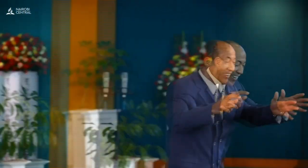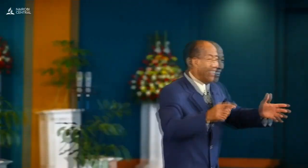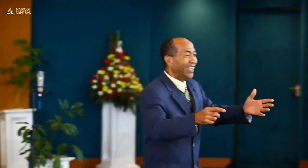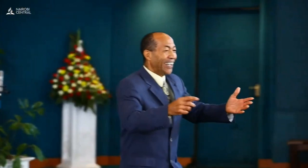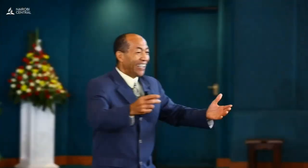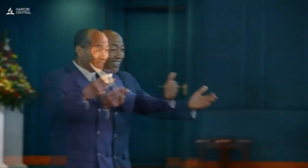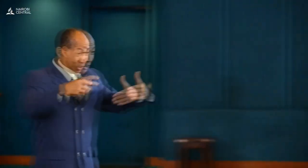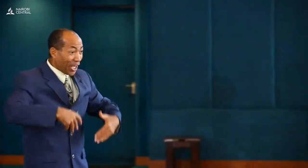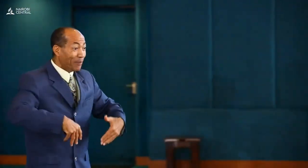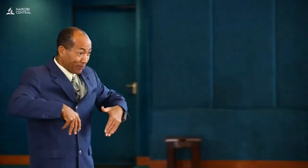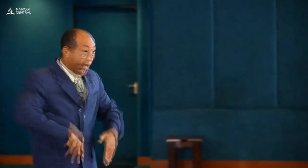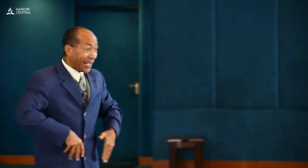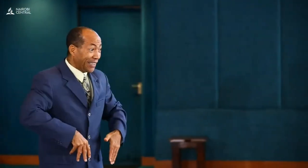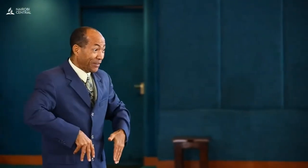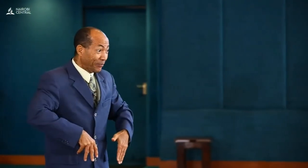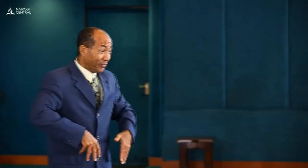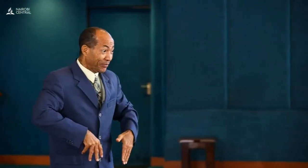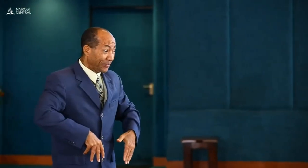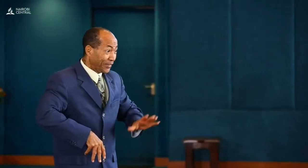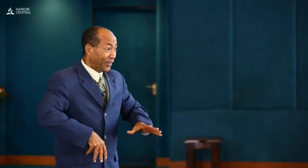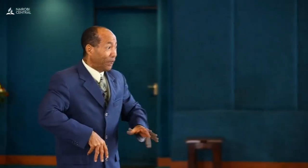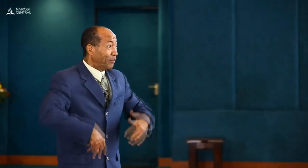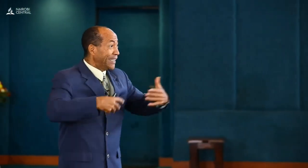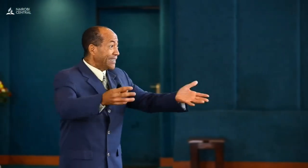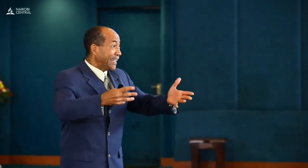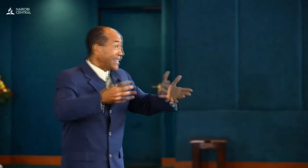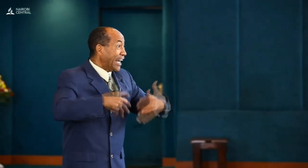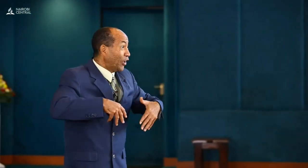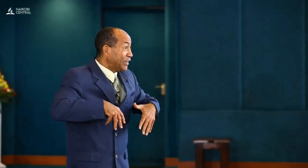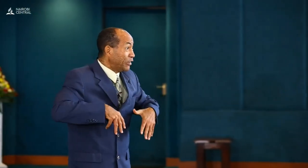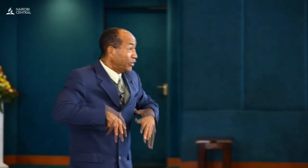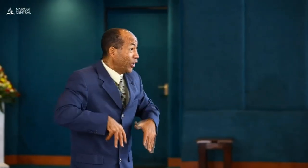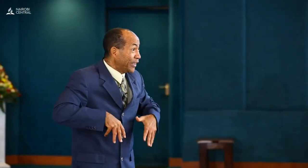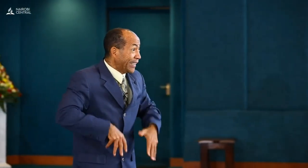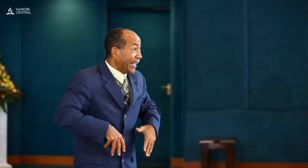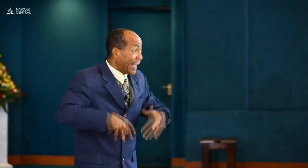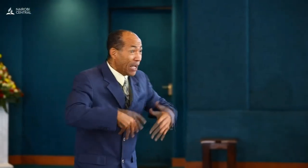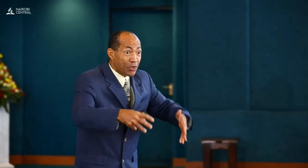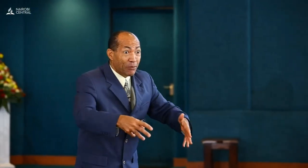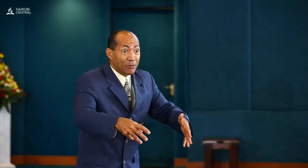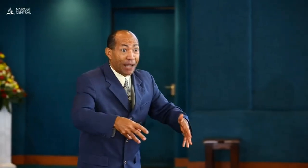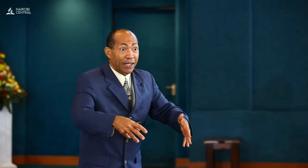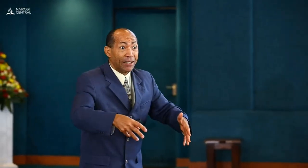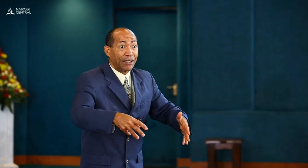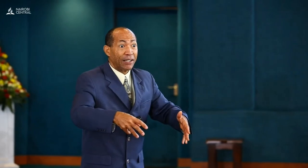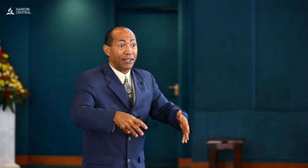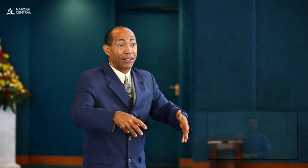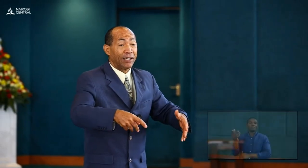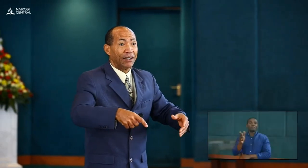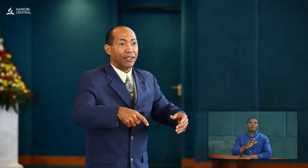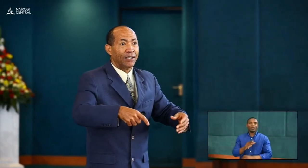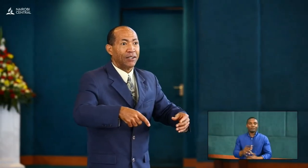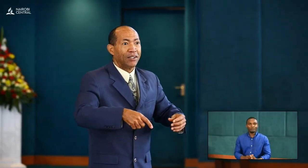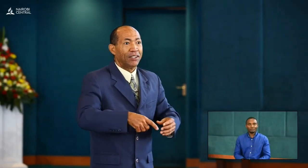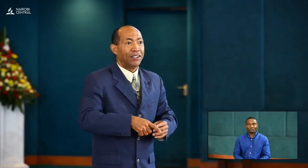Hang on, hang on, hang on. He's coming back. But he says, I don't even know the day I am coming back.